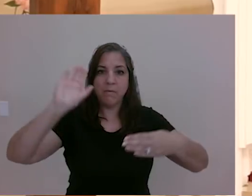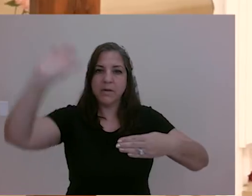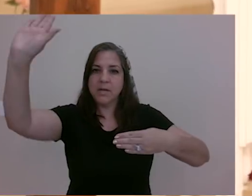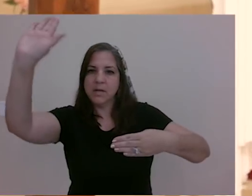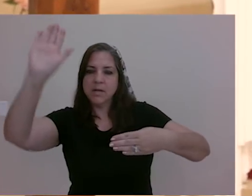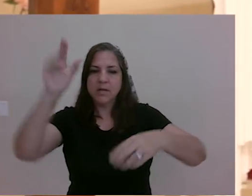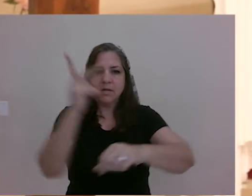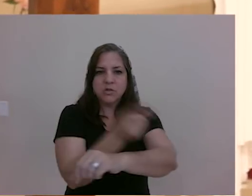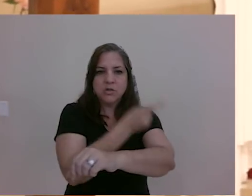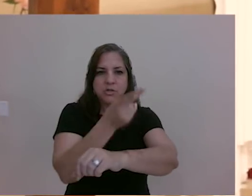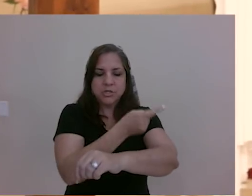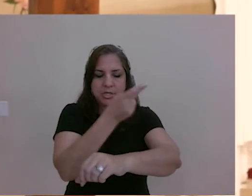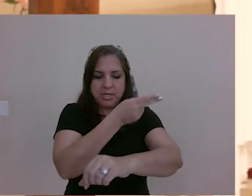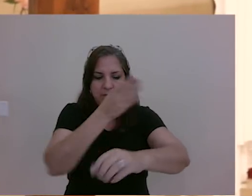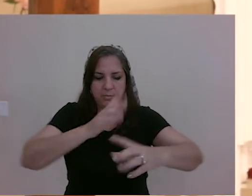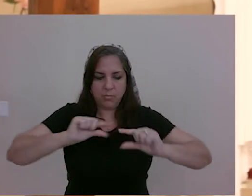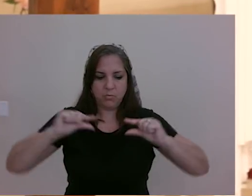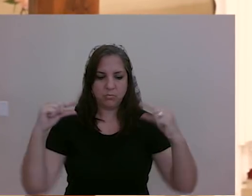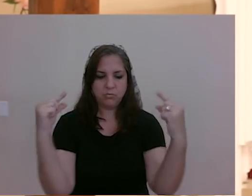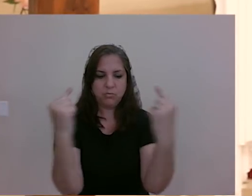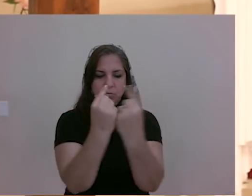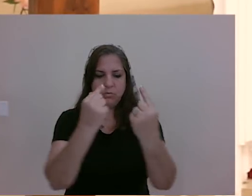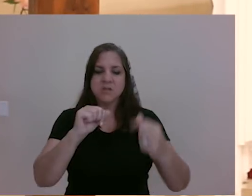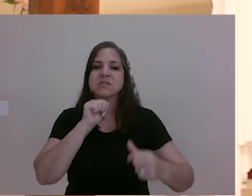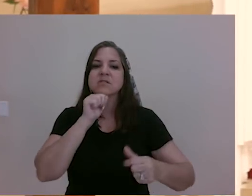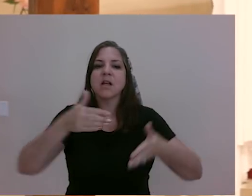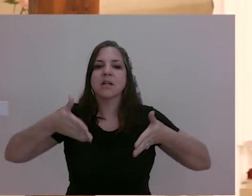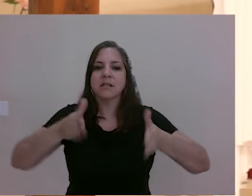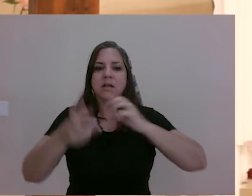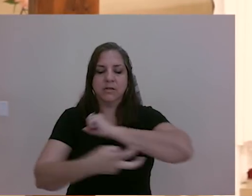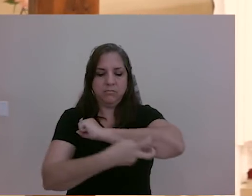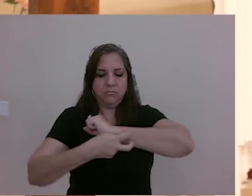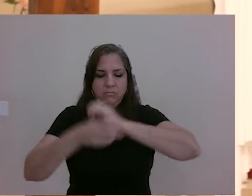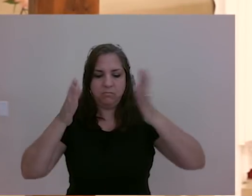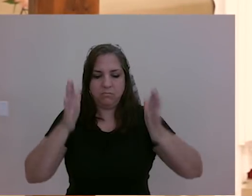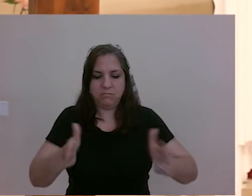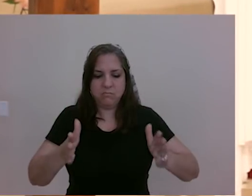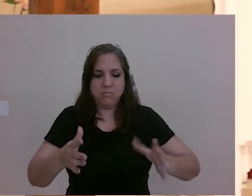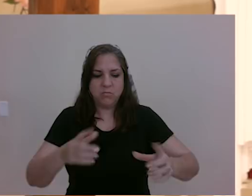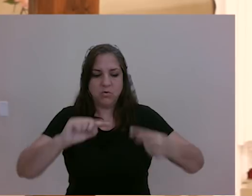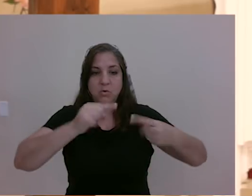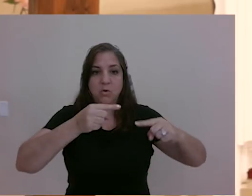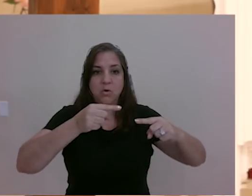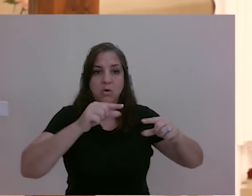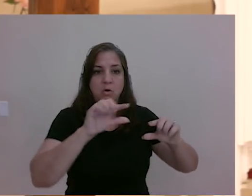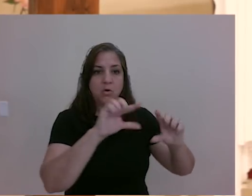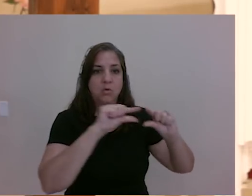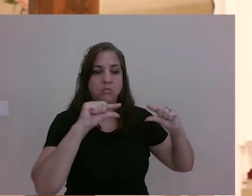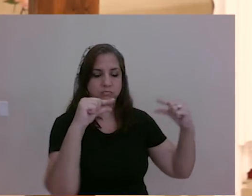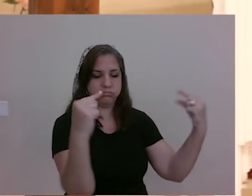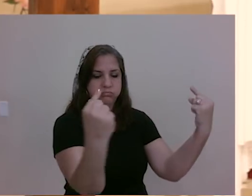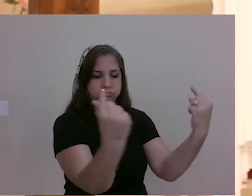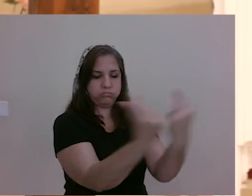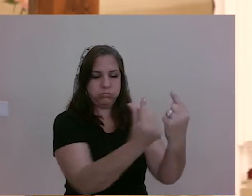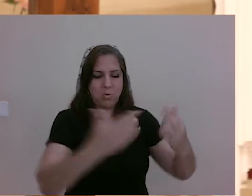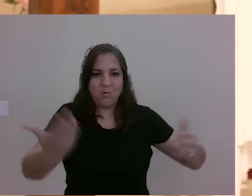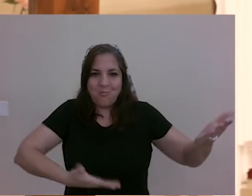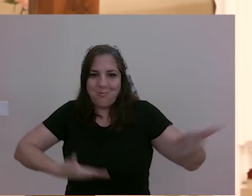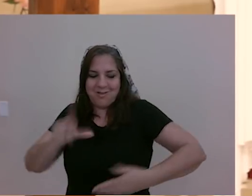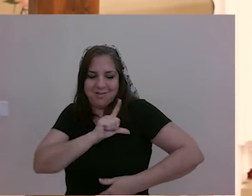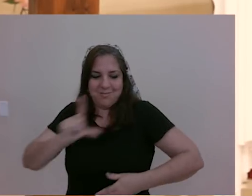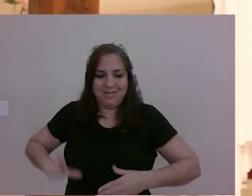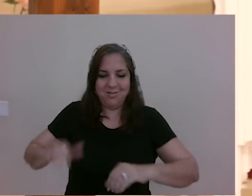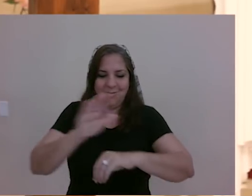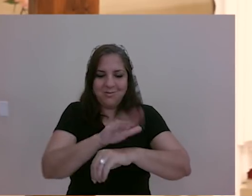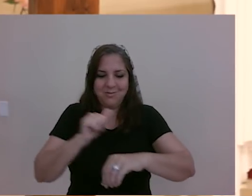allowing thieves and robbers to harm the flock and welcoming the Lord when he comes in to call his own.